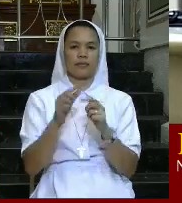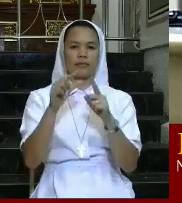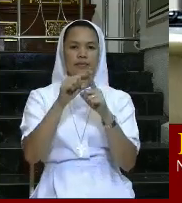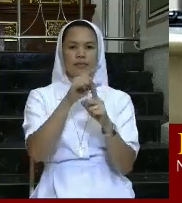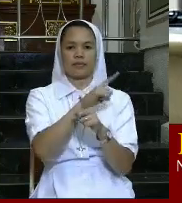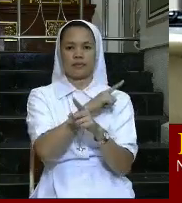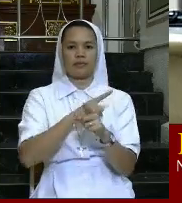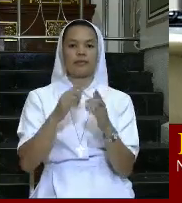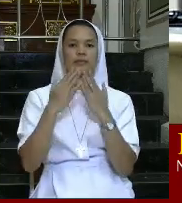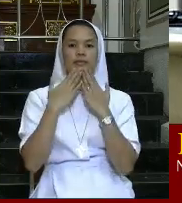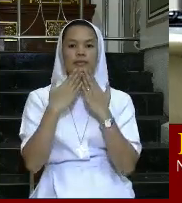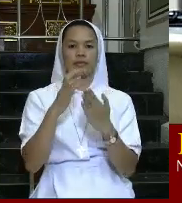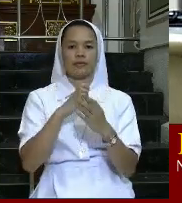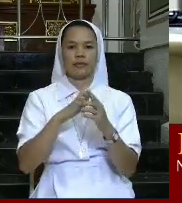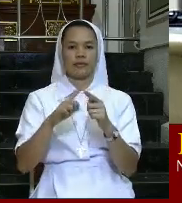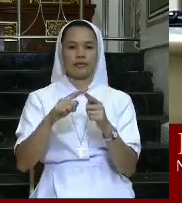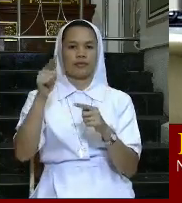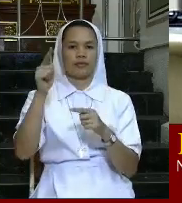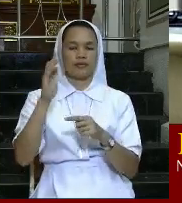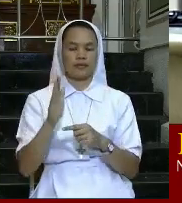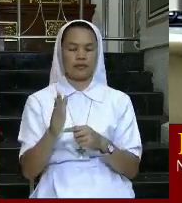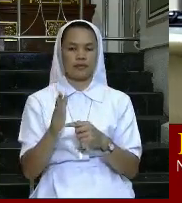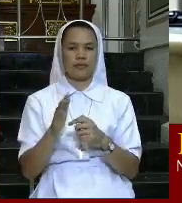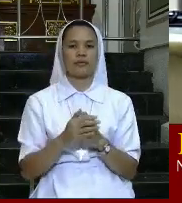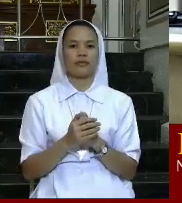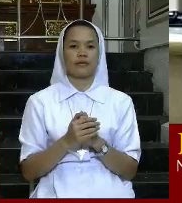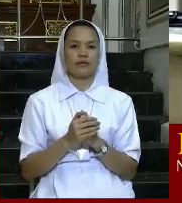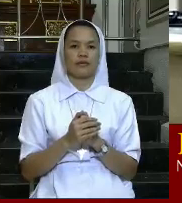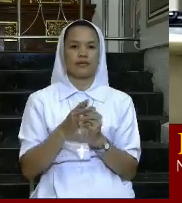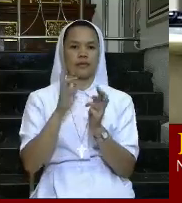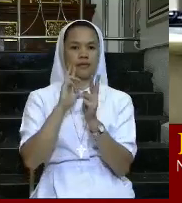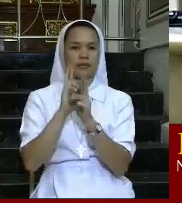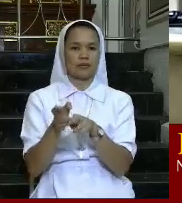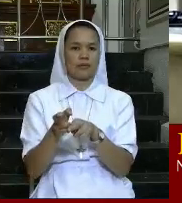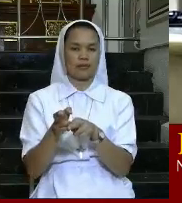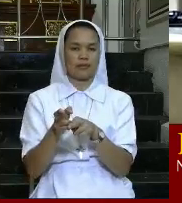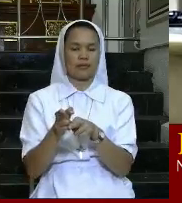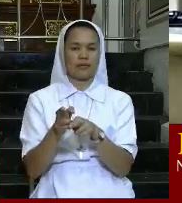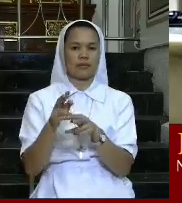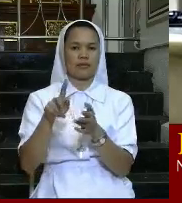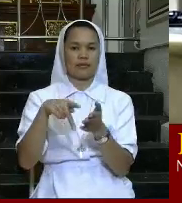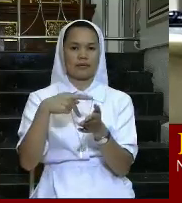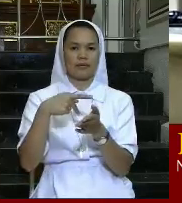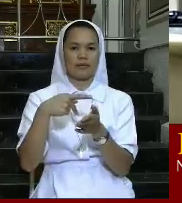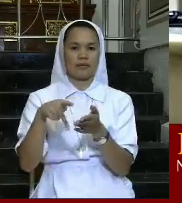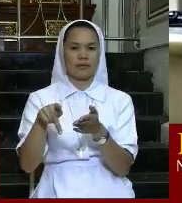Word of the Lord. Thanks be to God. Responsorial Psalm.